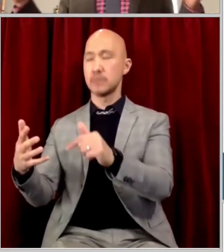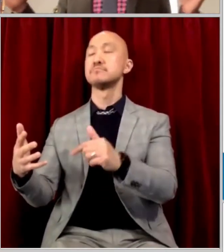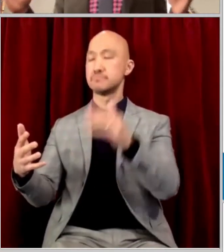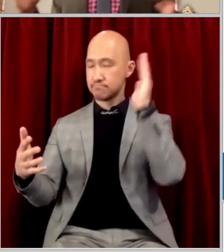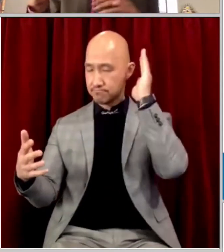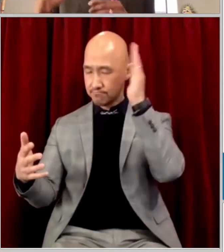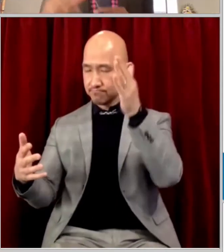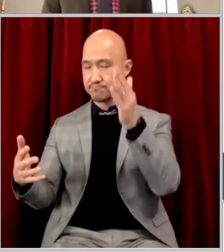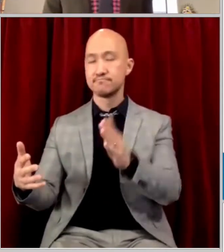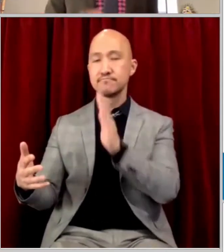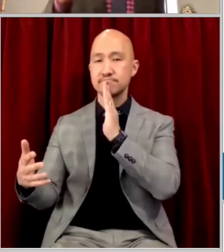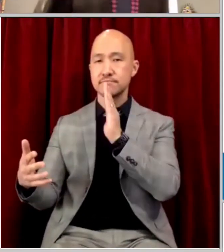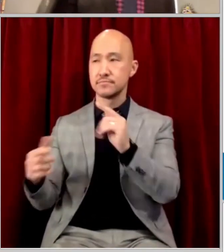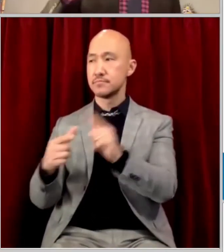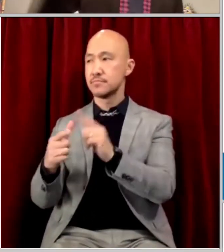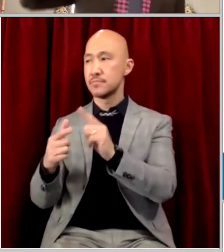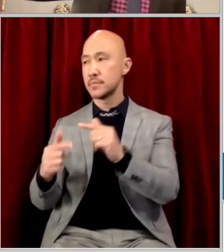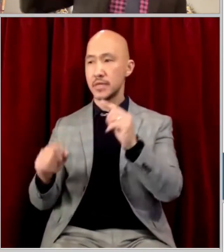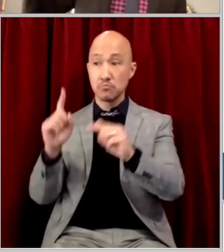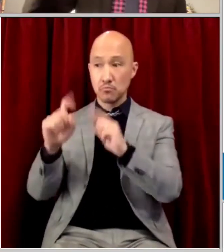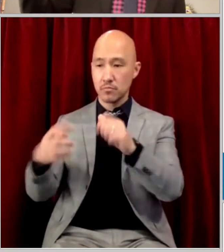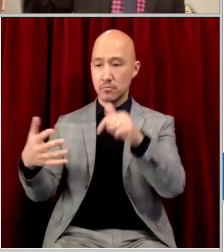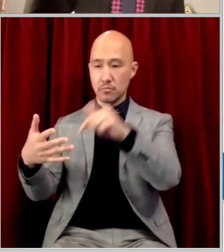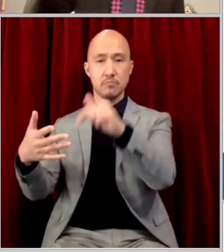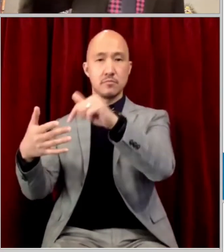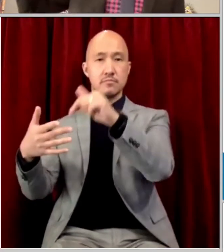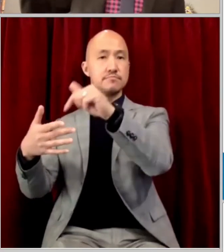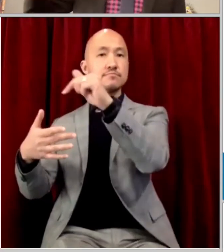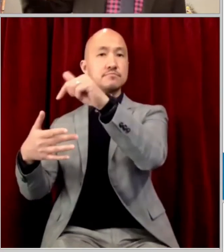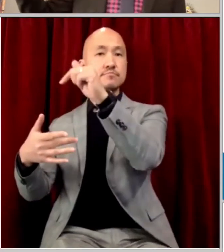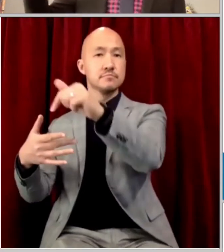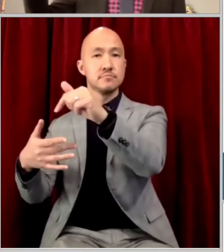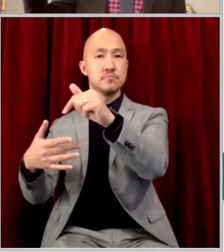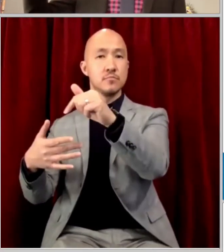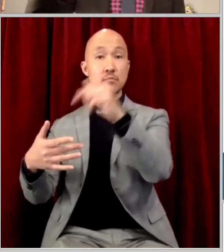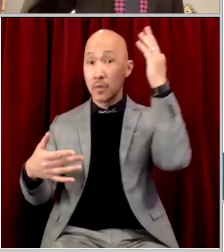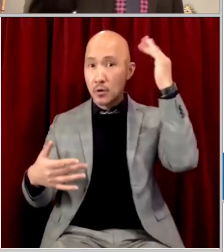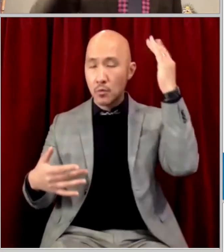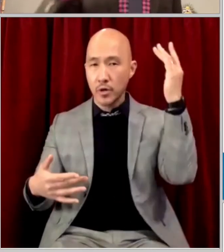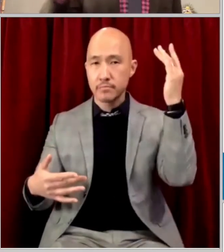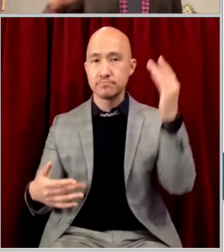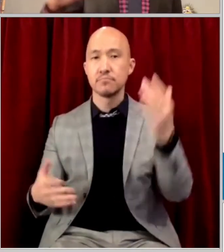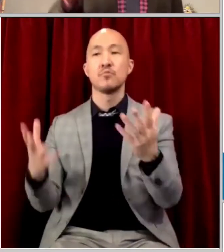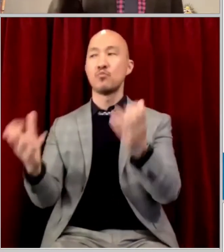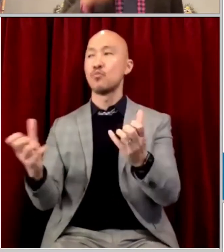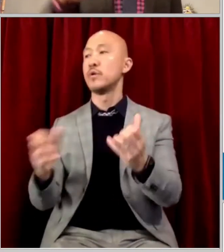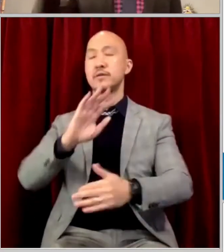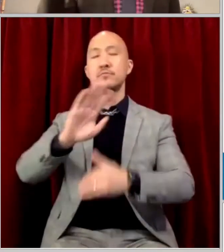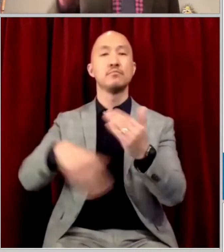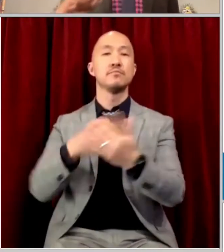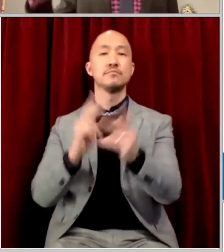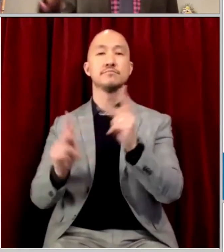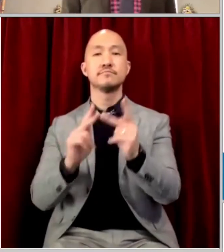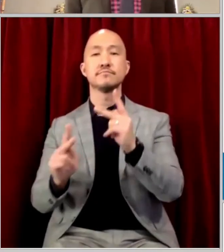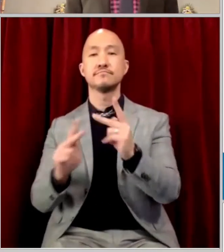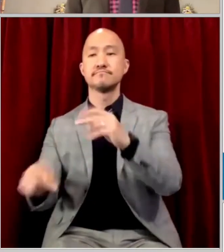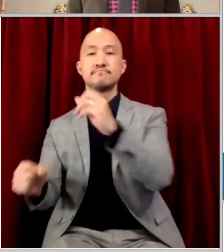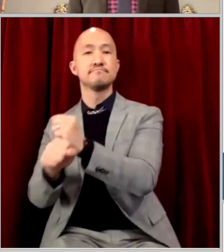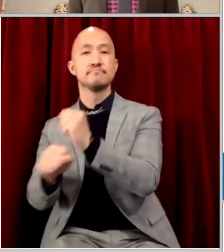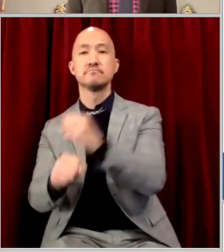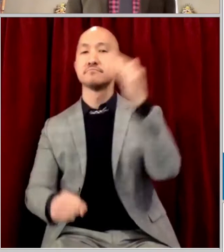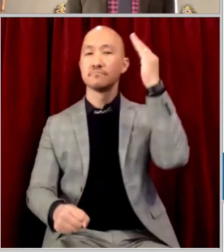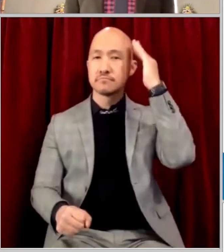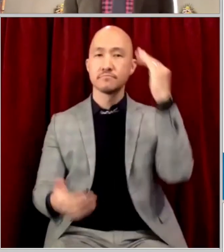my mind, which I am for Christ, but I wanted to make sure everyone knew. Before I leave this place, I need to make sure that everybody